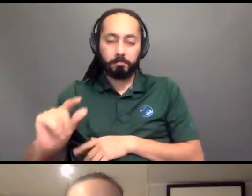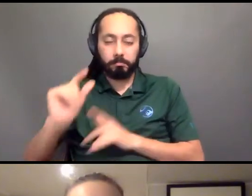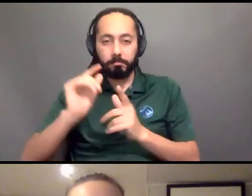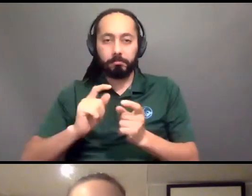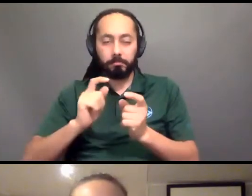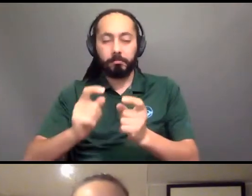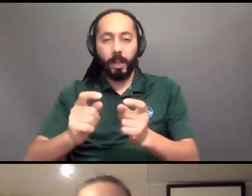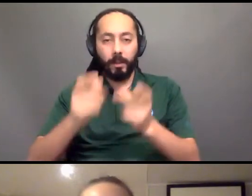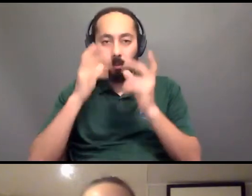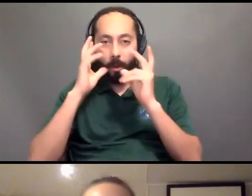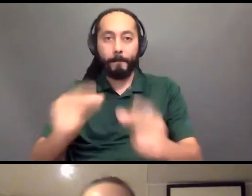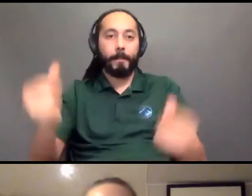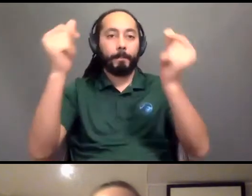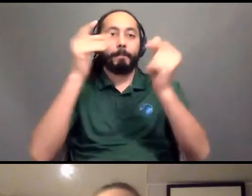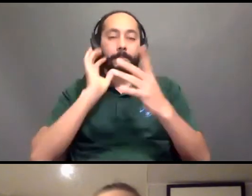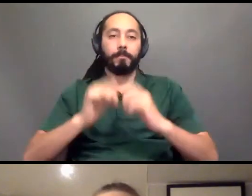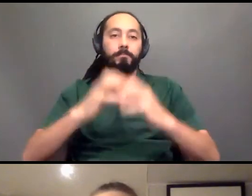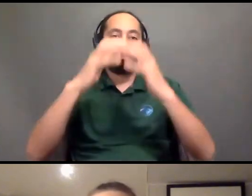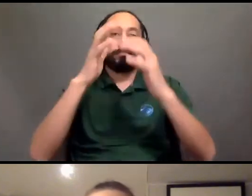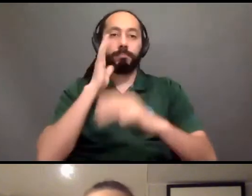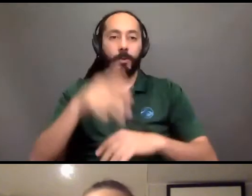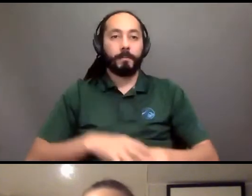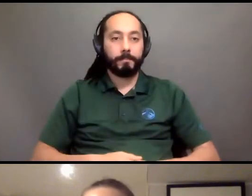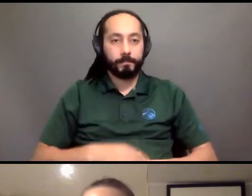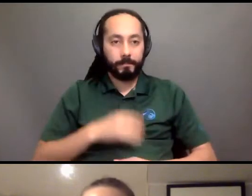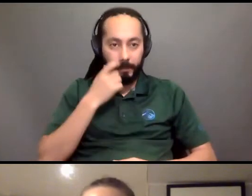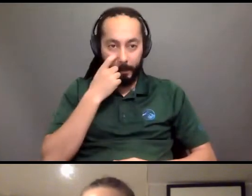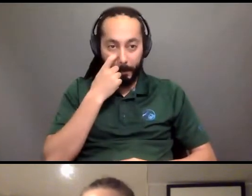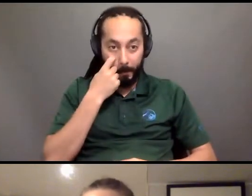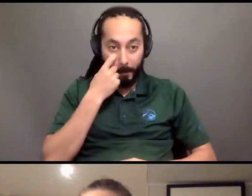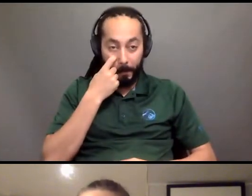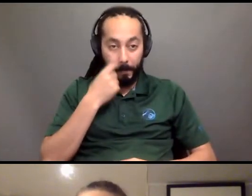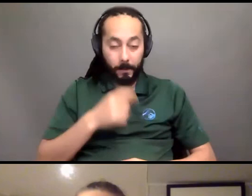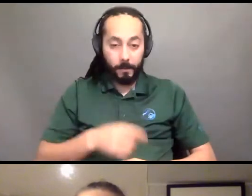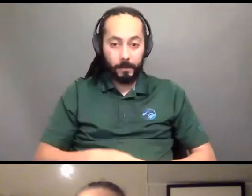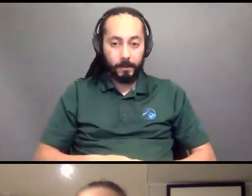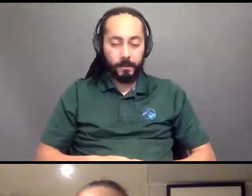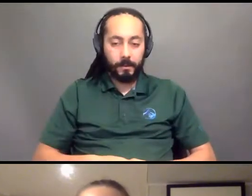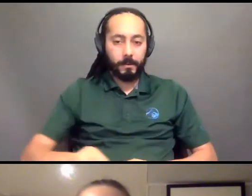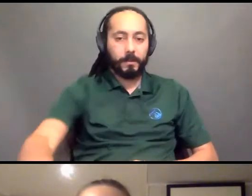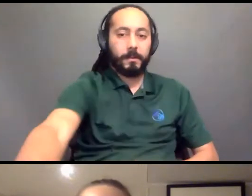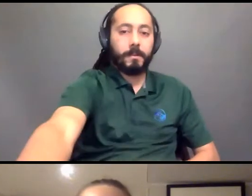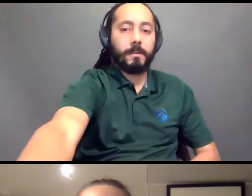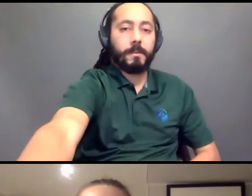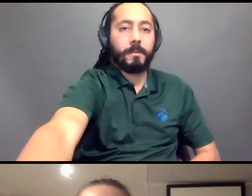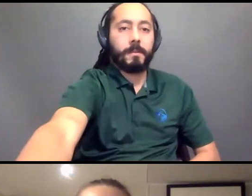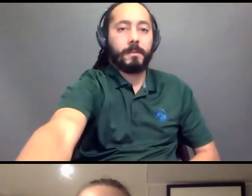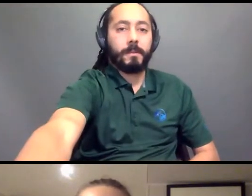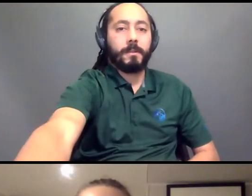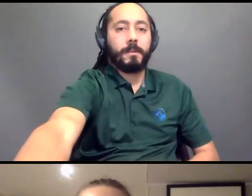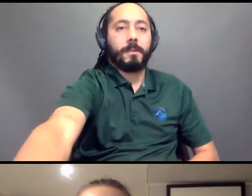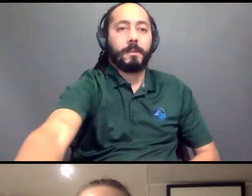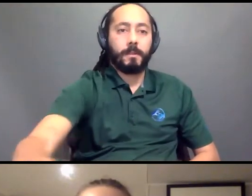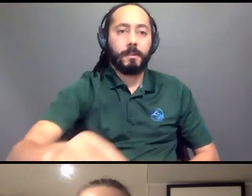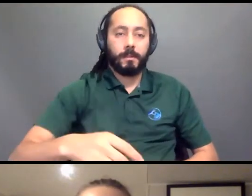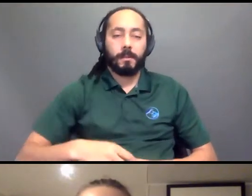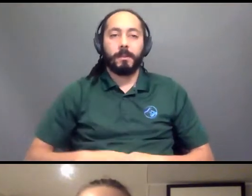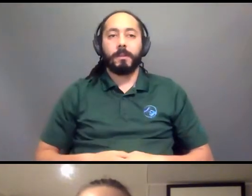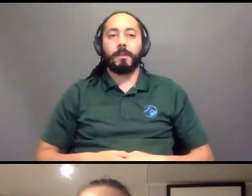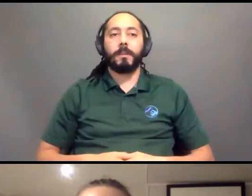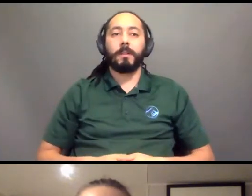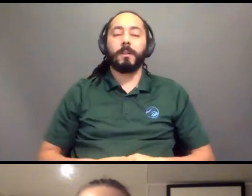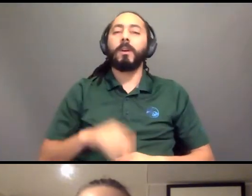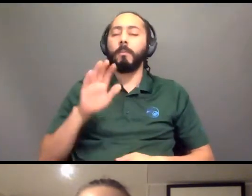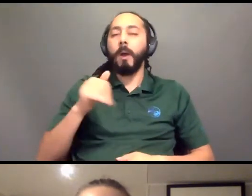quickly. You know, I think that like we all thought we had an idea of, you know, there's all these models and this is